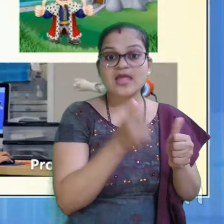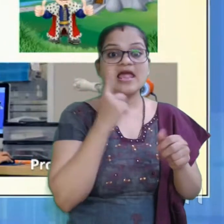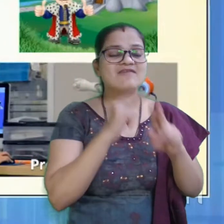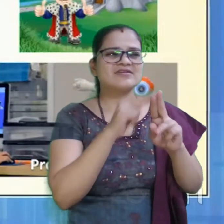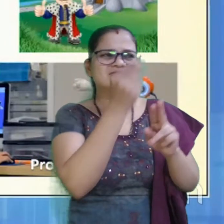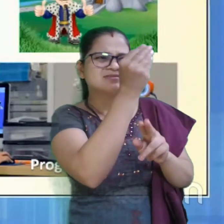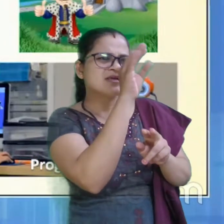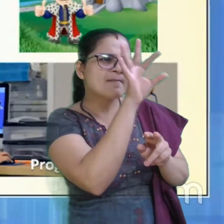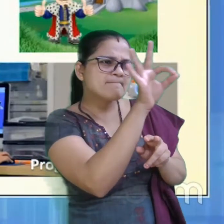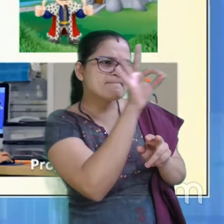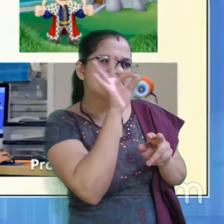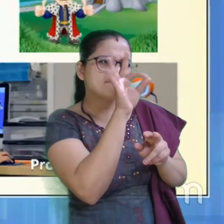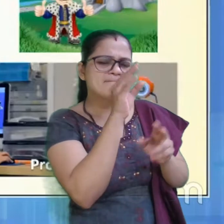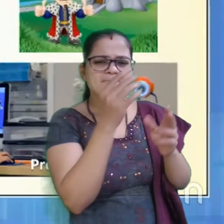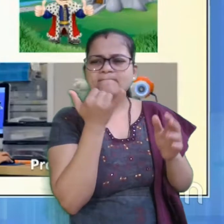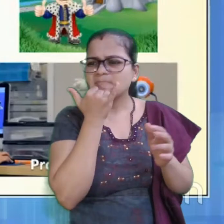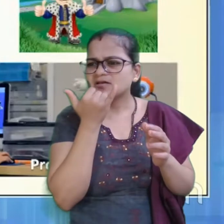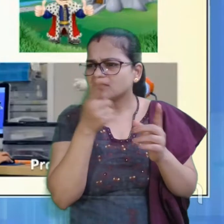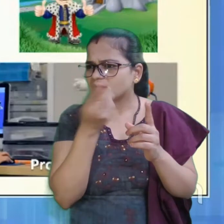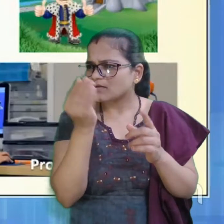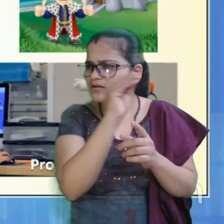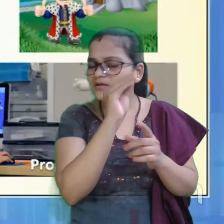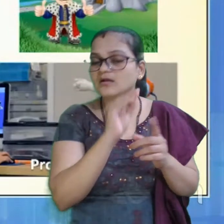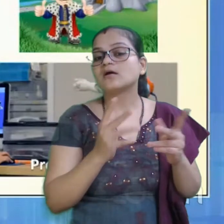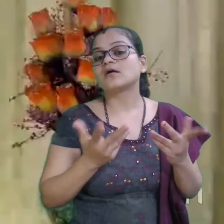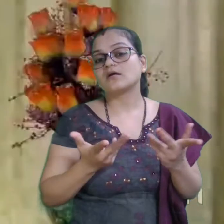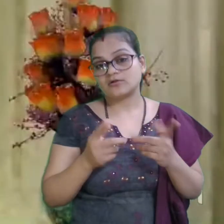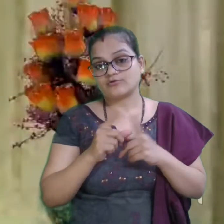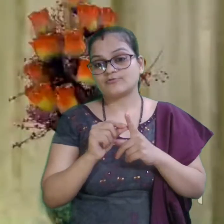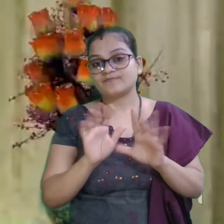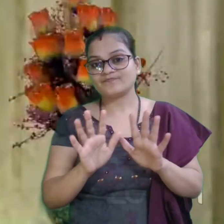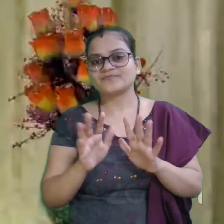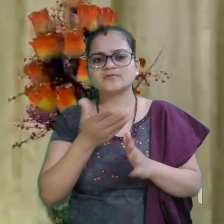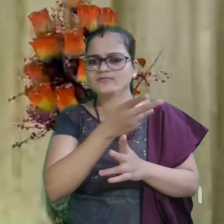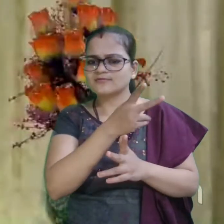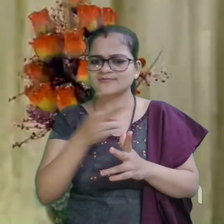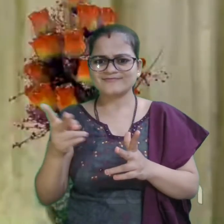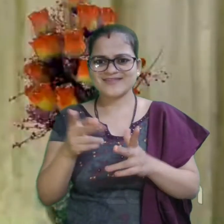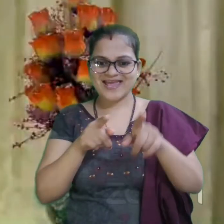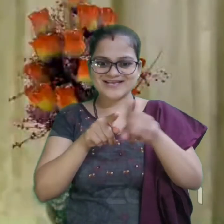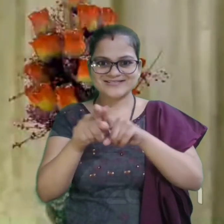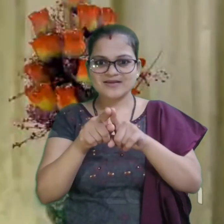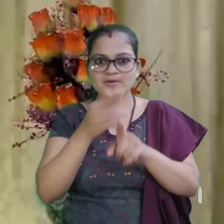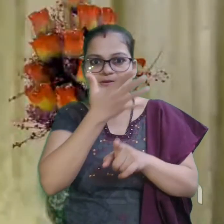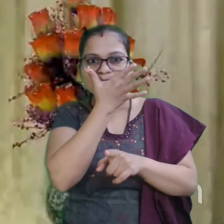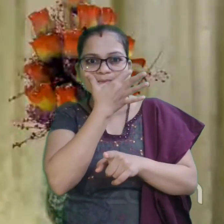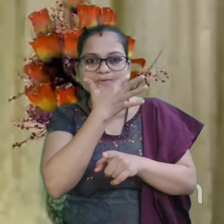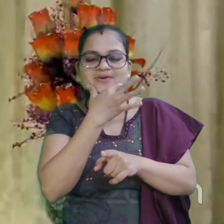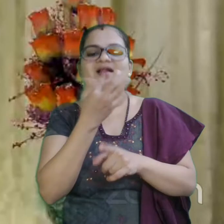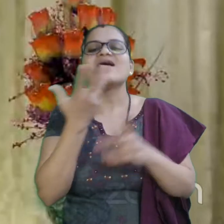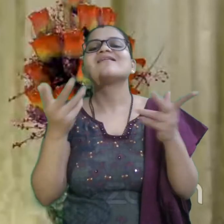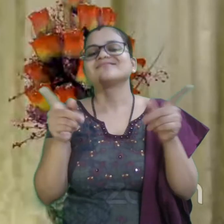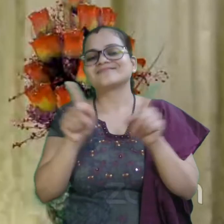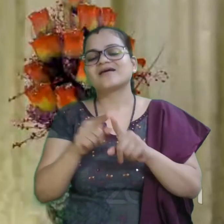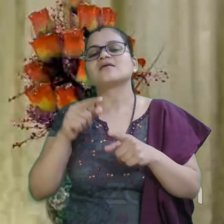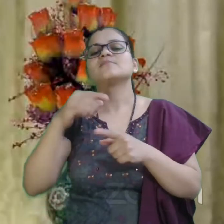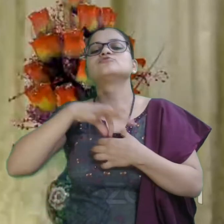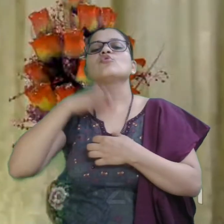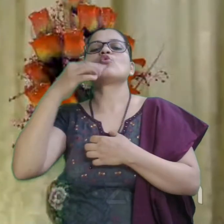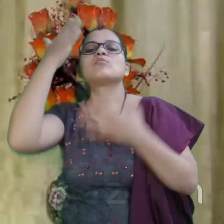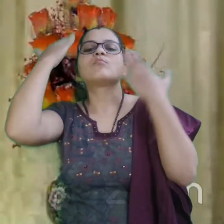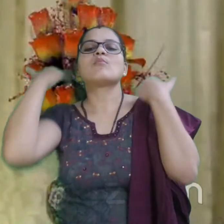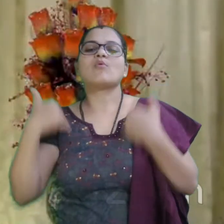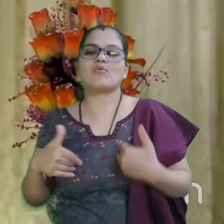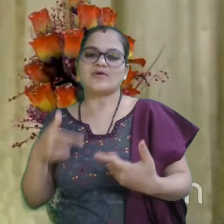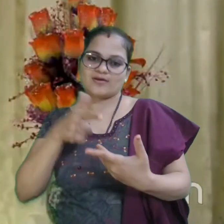writes the program, in the same way the robot does things. So these are such beautiful examples, the combination of the